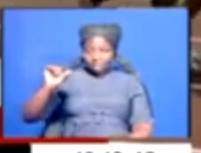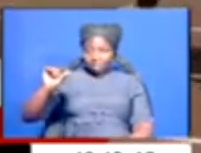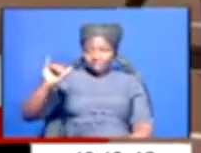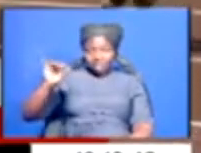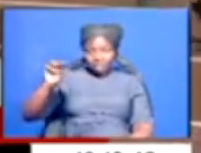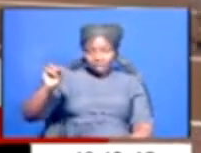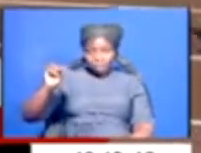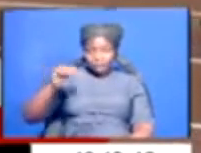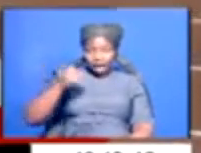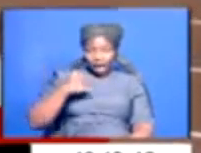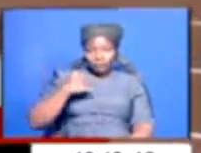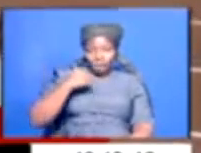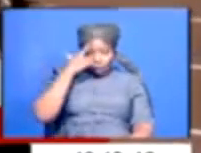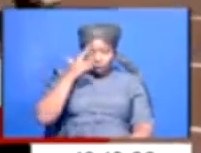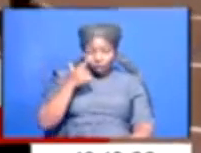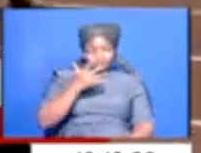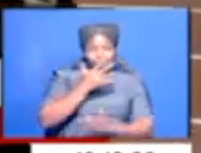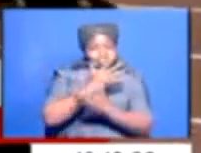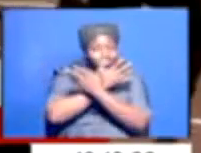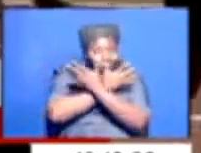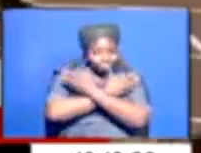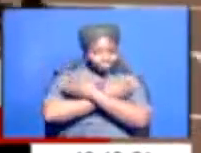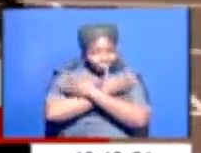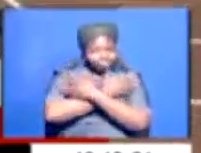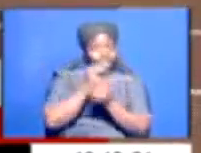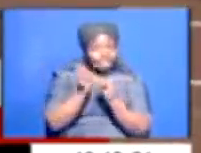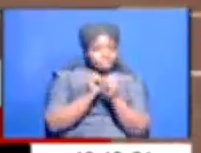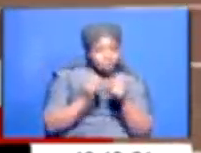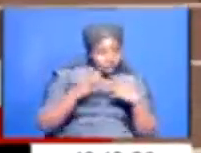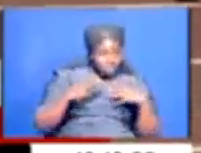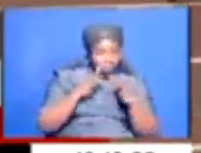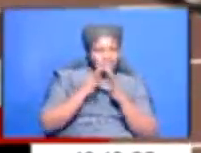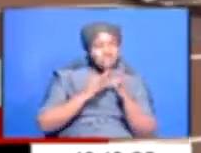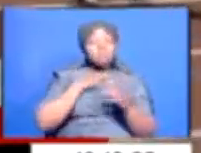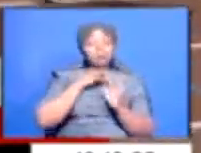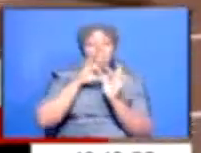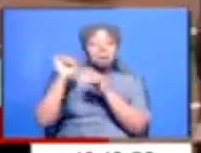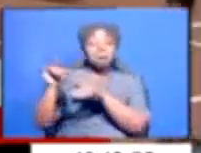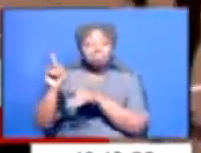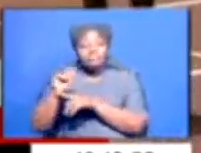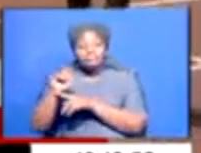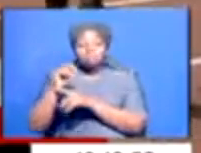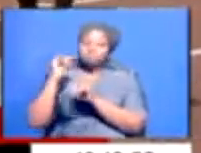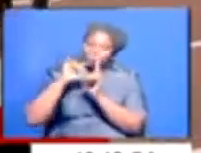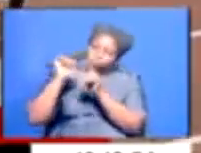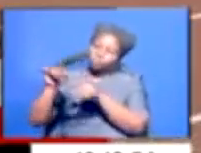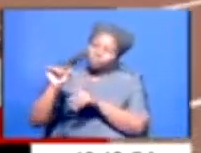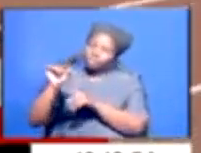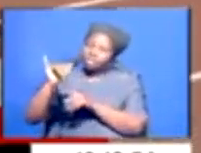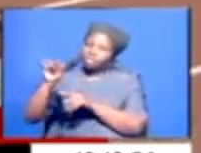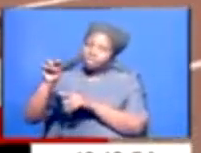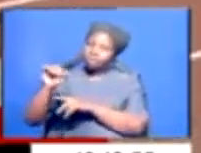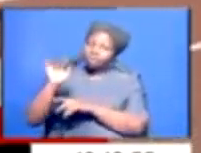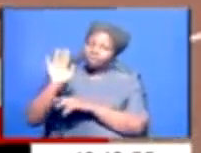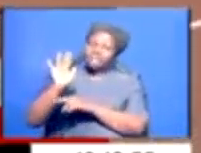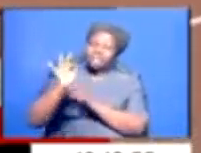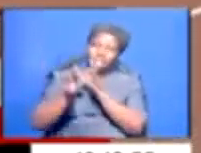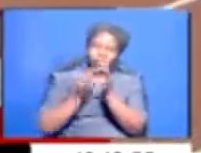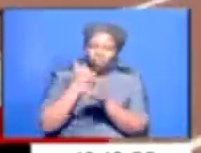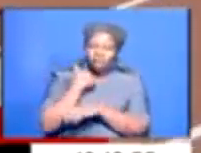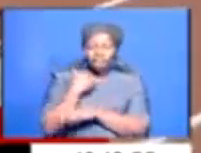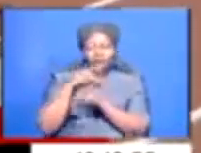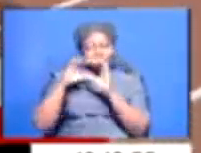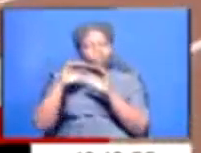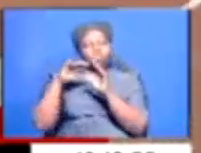for para athletes. You want to train, you go to gym, you have your coach with you every time. Mm-hmm. And so they have an